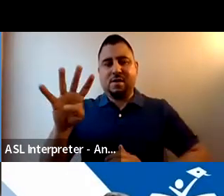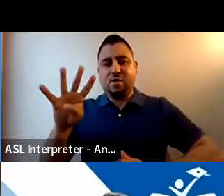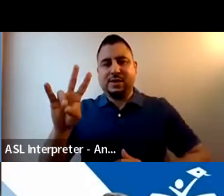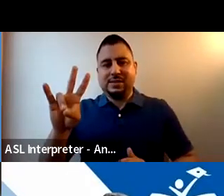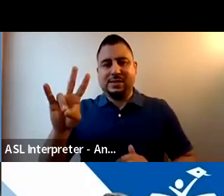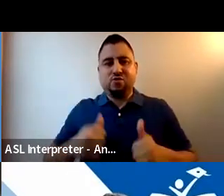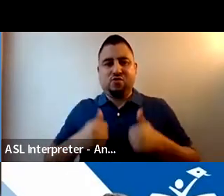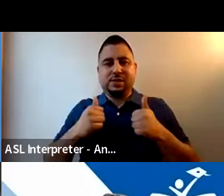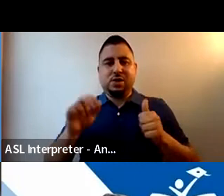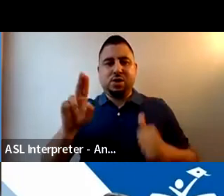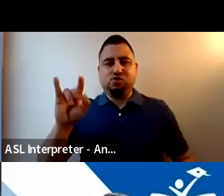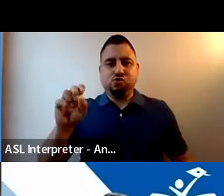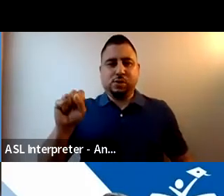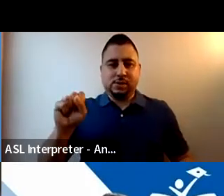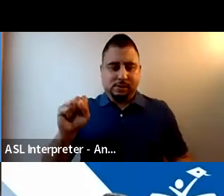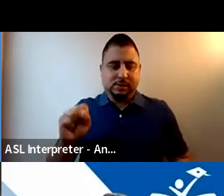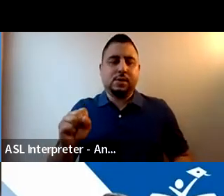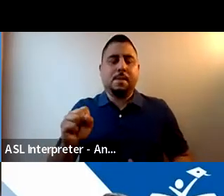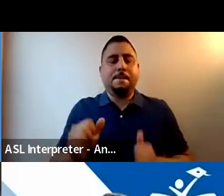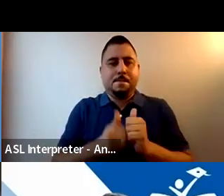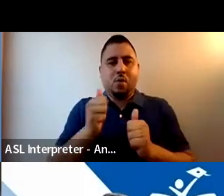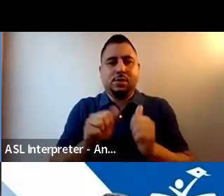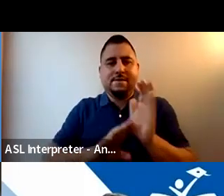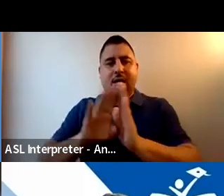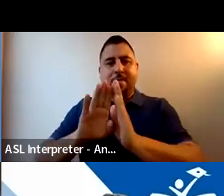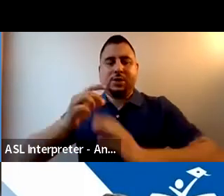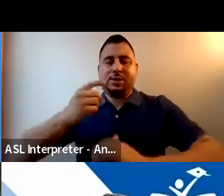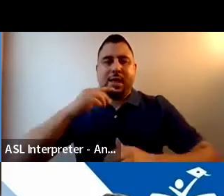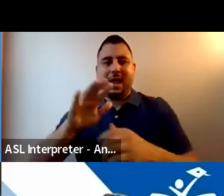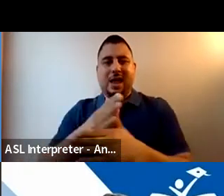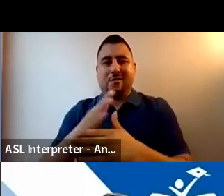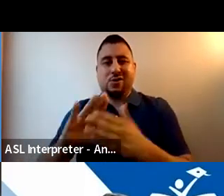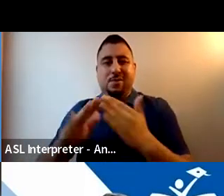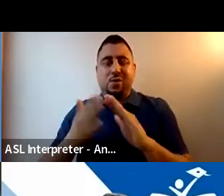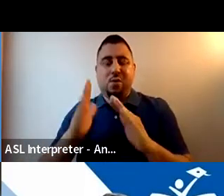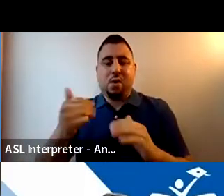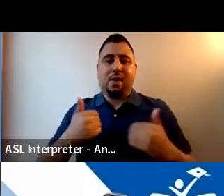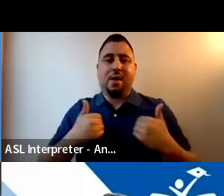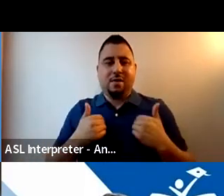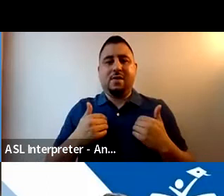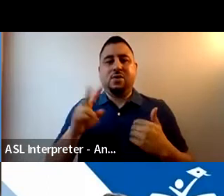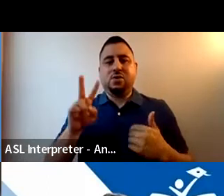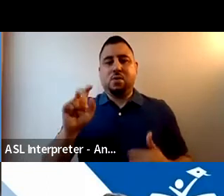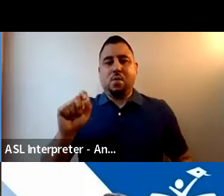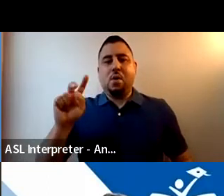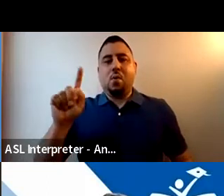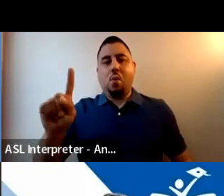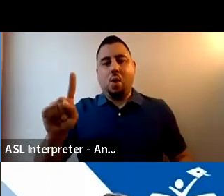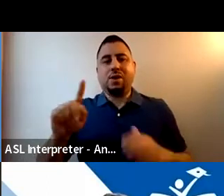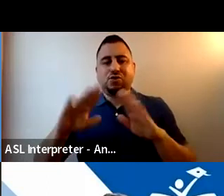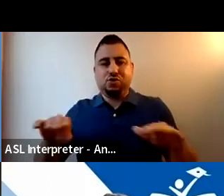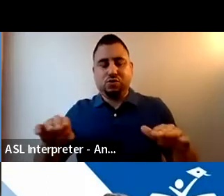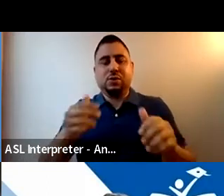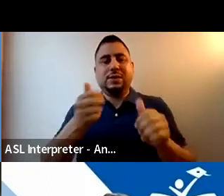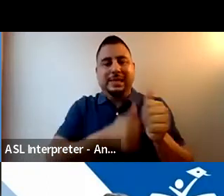1,547 residential units. Most developers say that an average community will have 2.1 children average